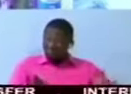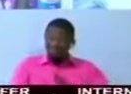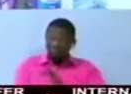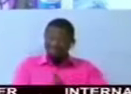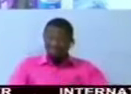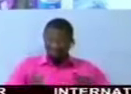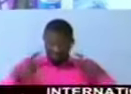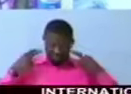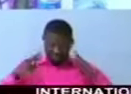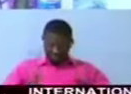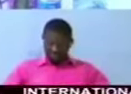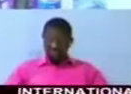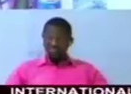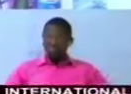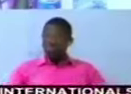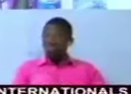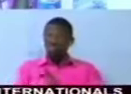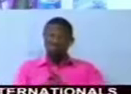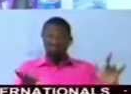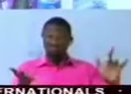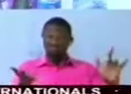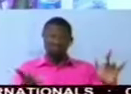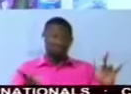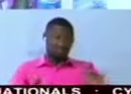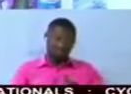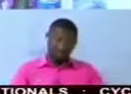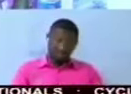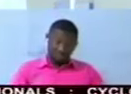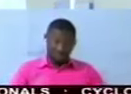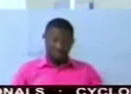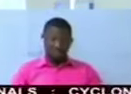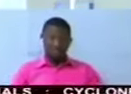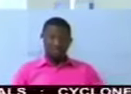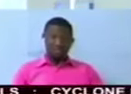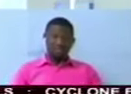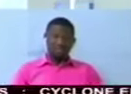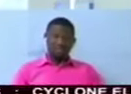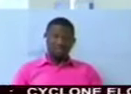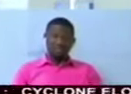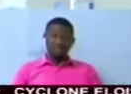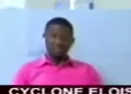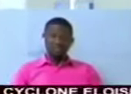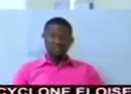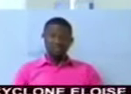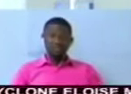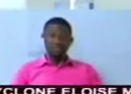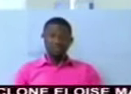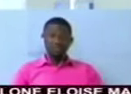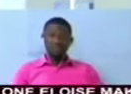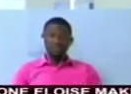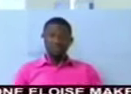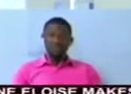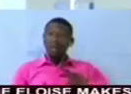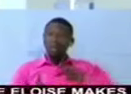nothing nothing Oh. Yes. So in a sense, you were forced